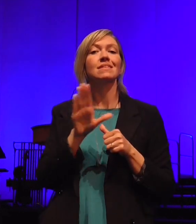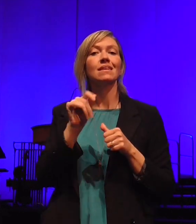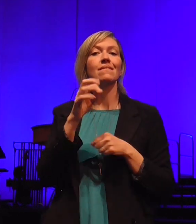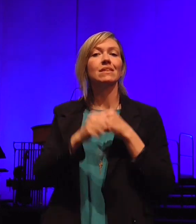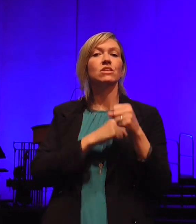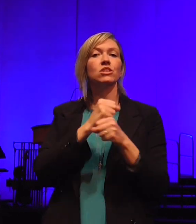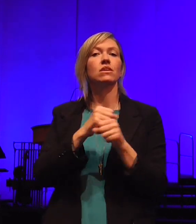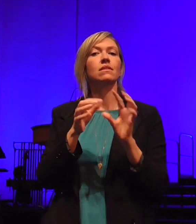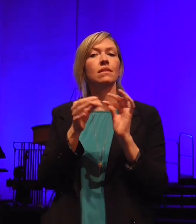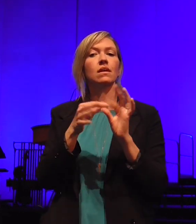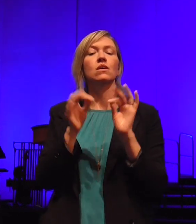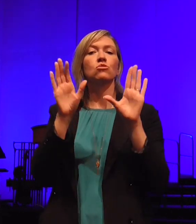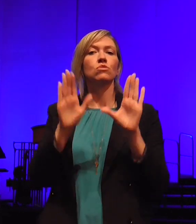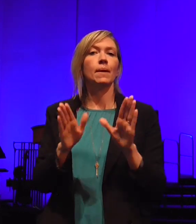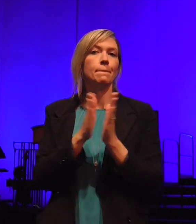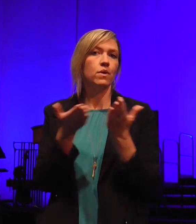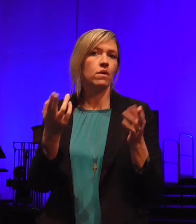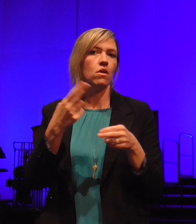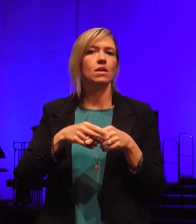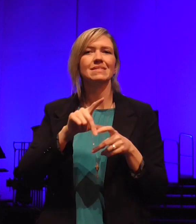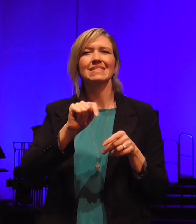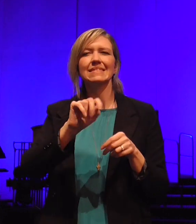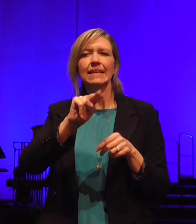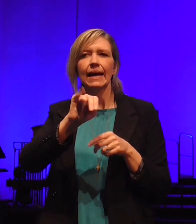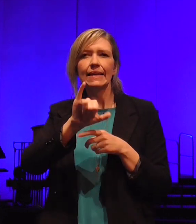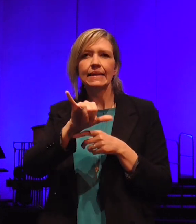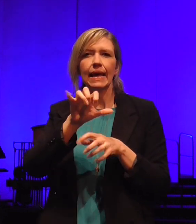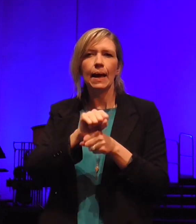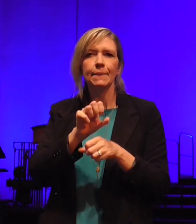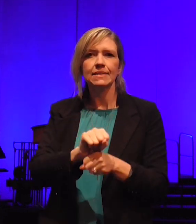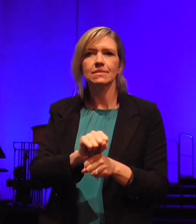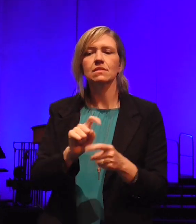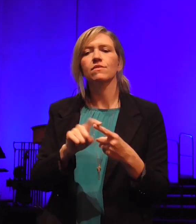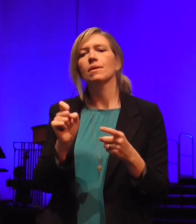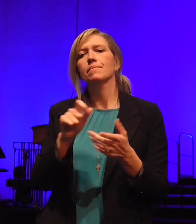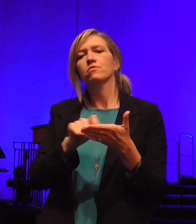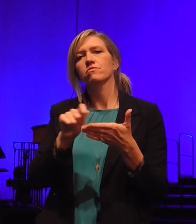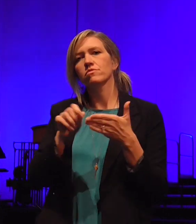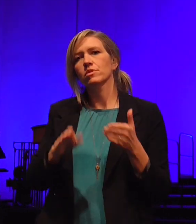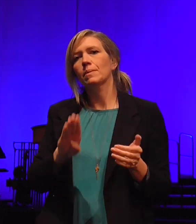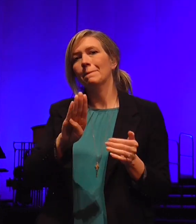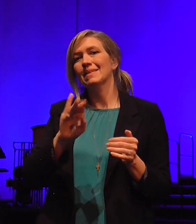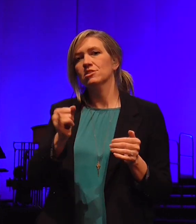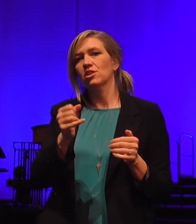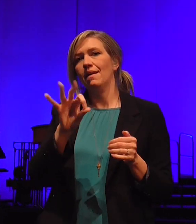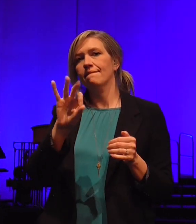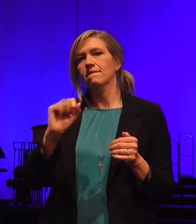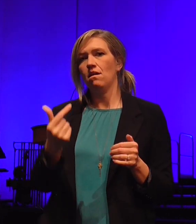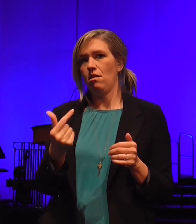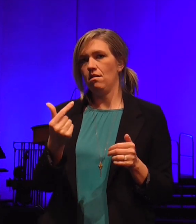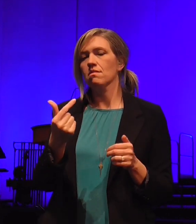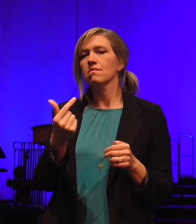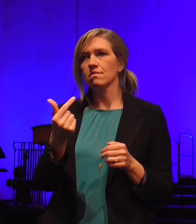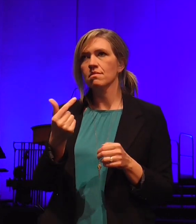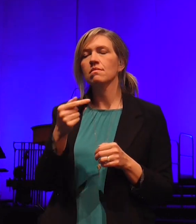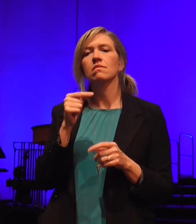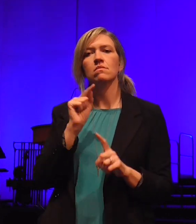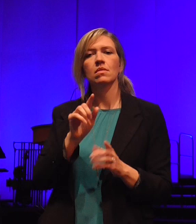I talked about a great book called Tiny Habits by a fellow named B.J. Fogg. And he has